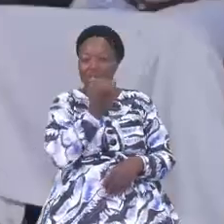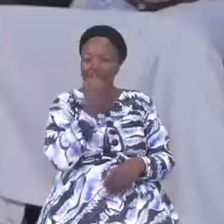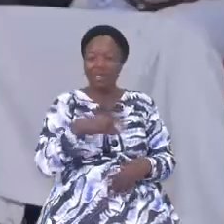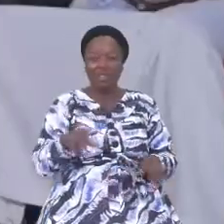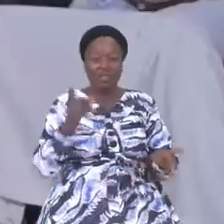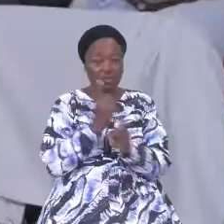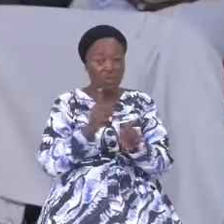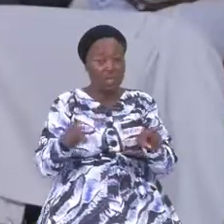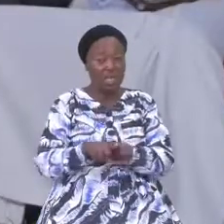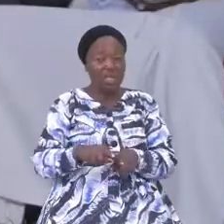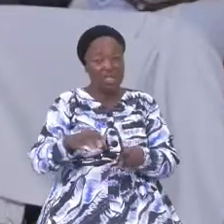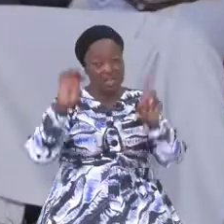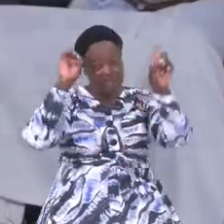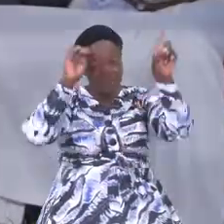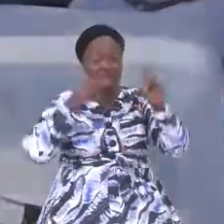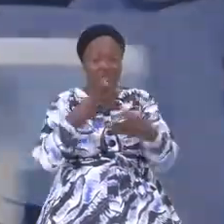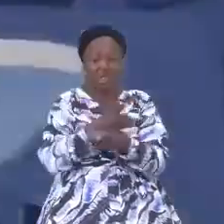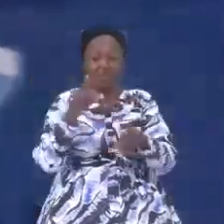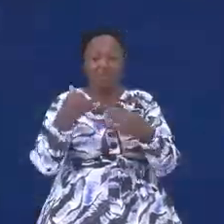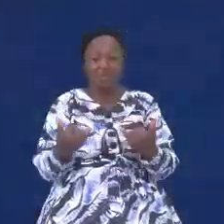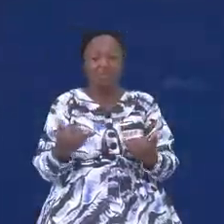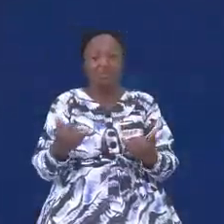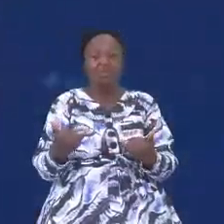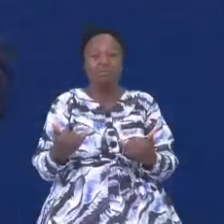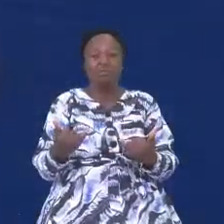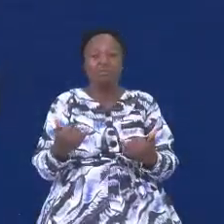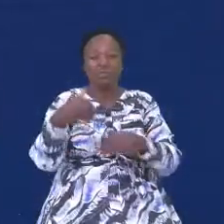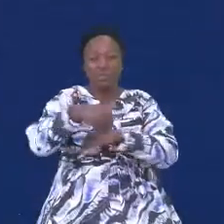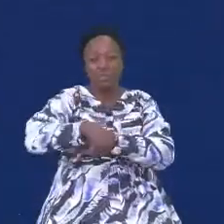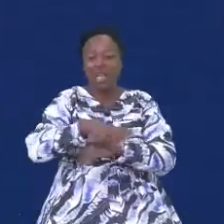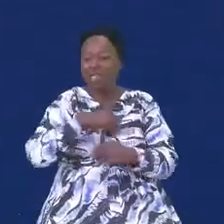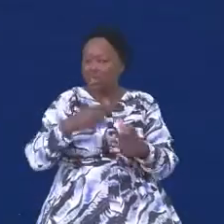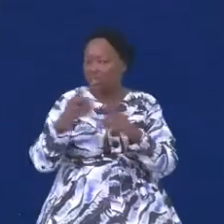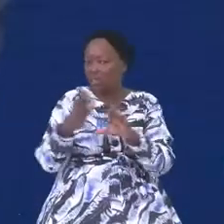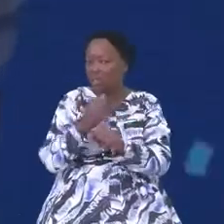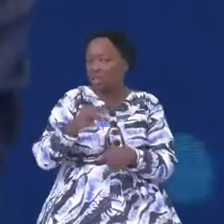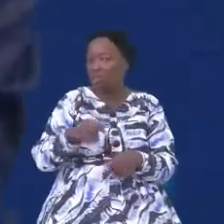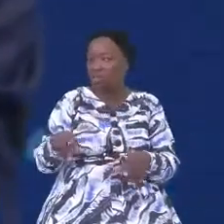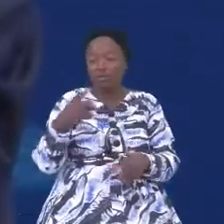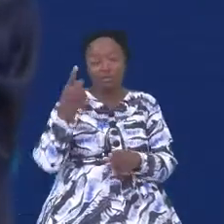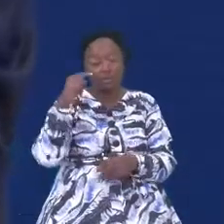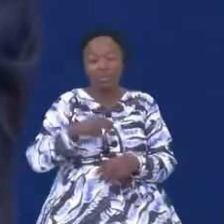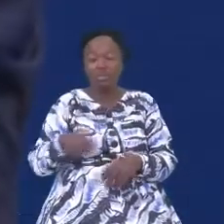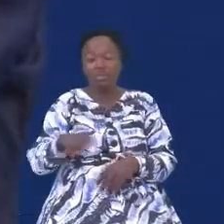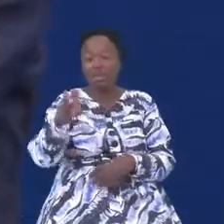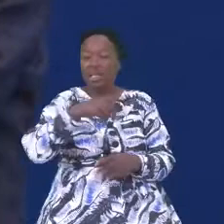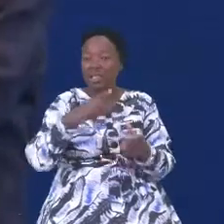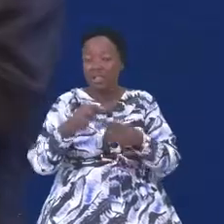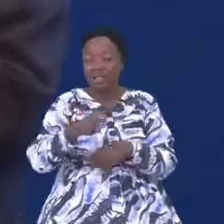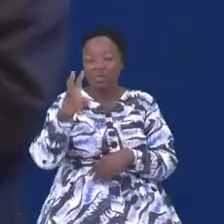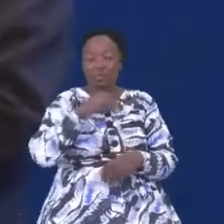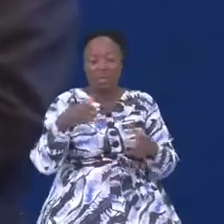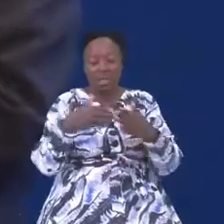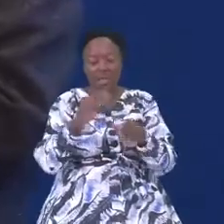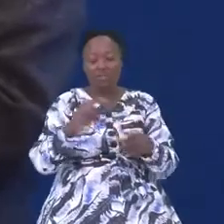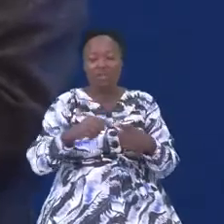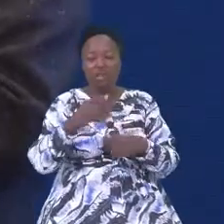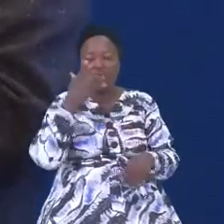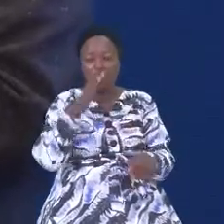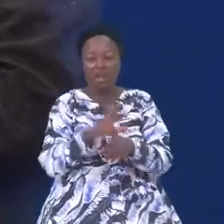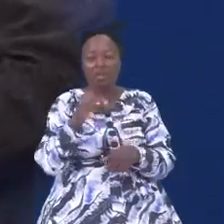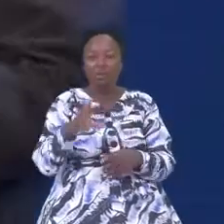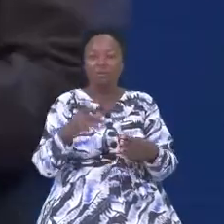then he was taking them on a journey, and their journey would lead them to the land of